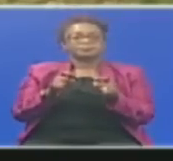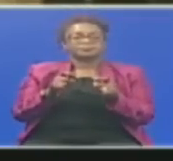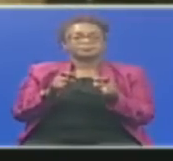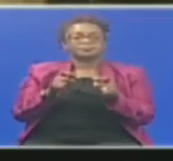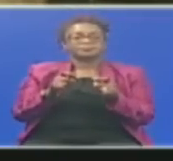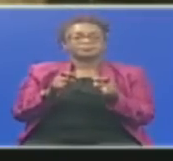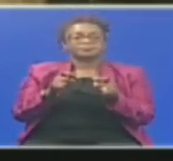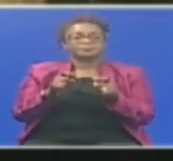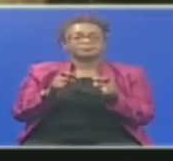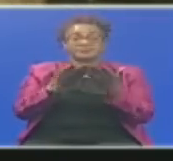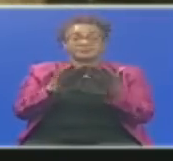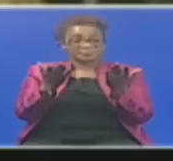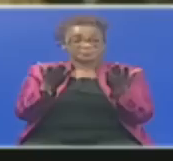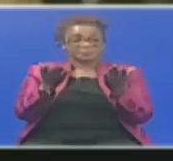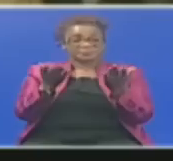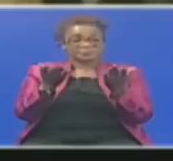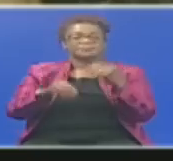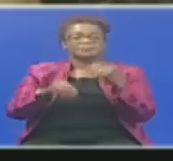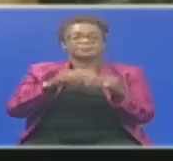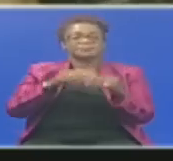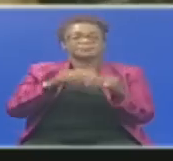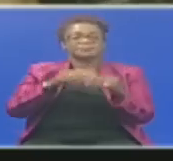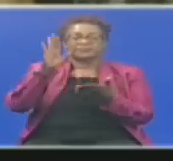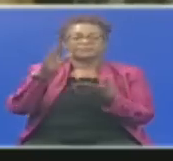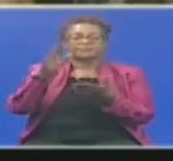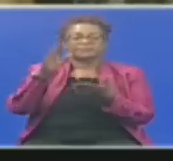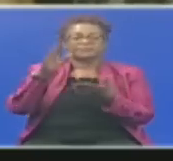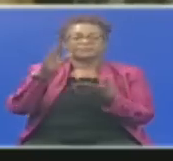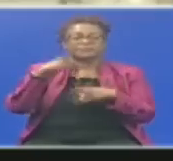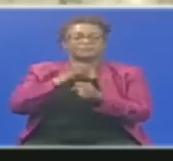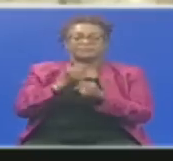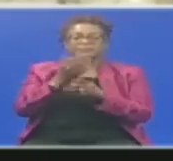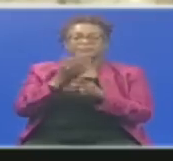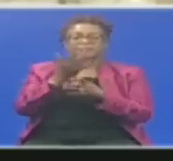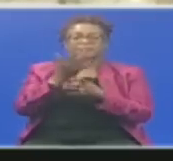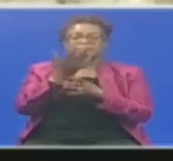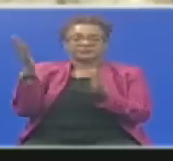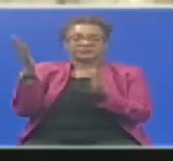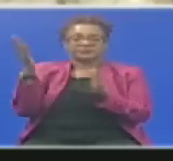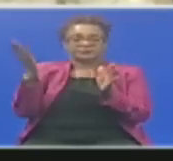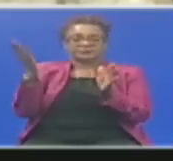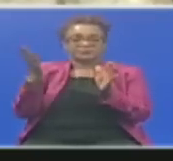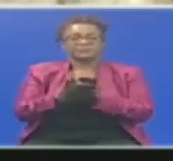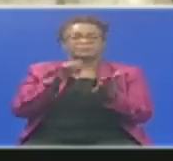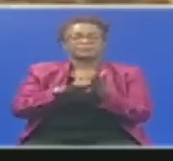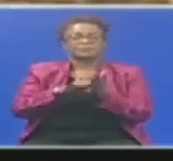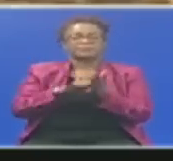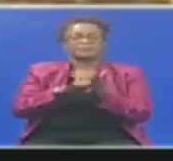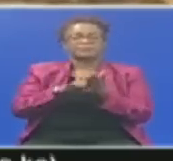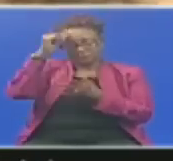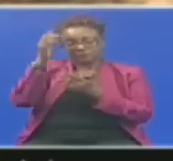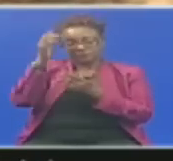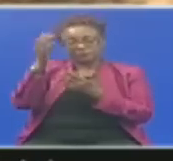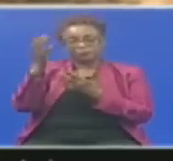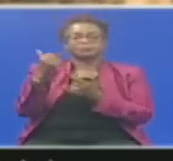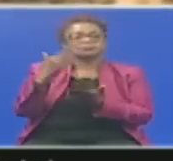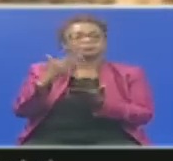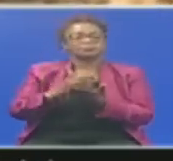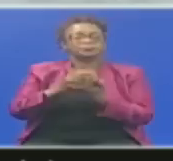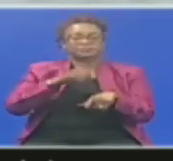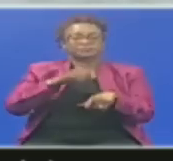This has contributed greatly to deforestation, a challenge that the government hopes will go away once all